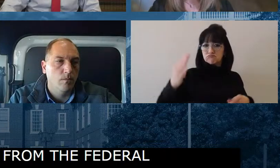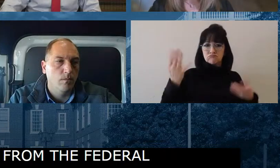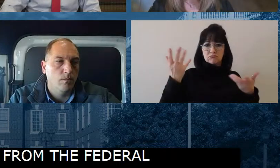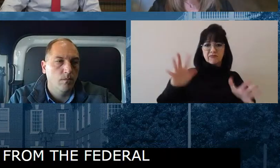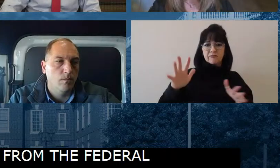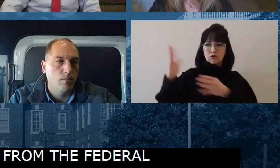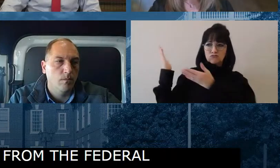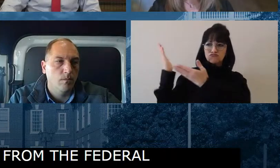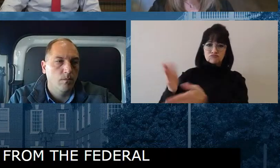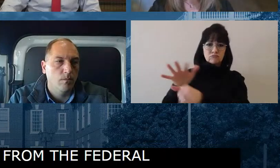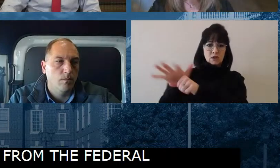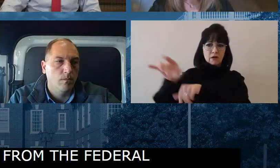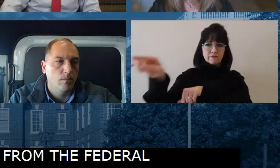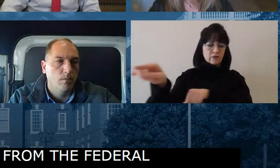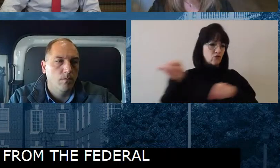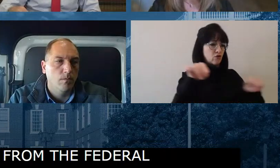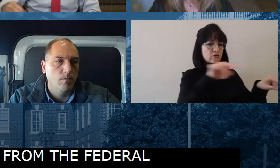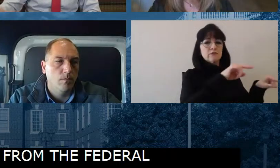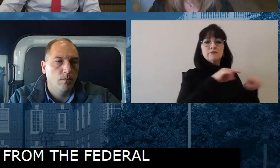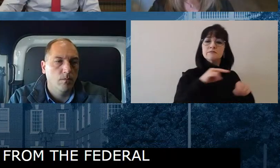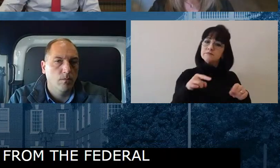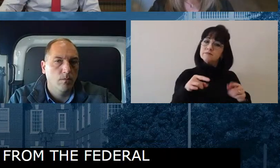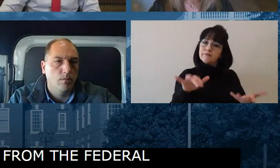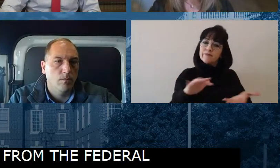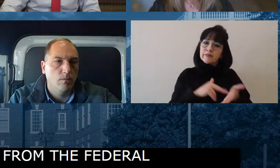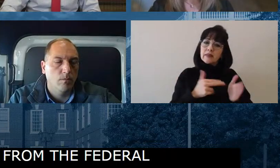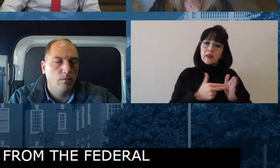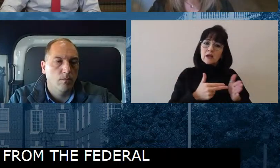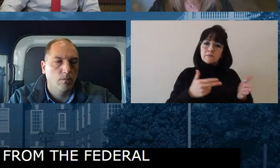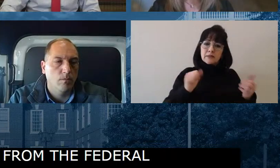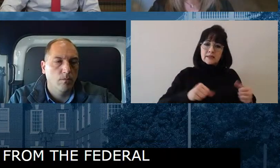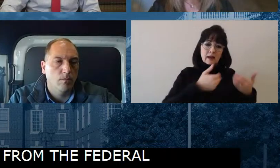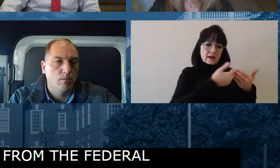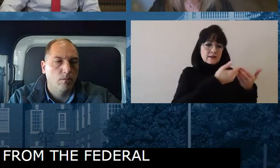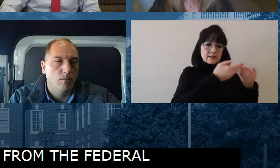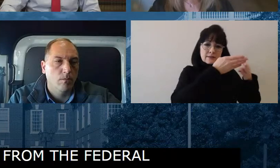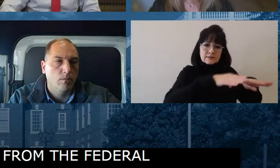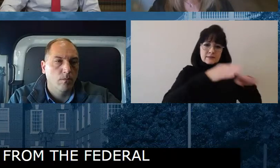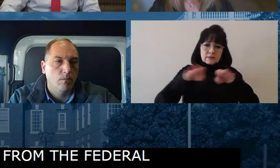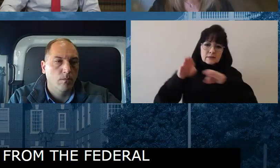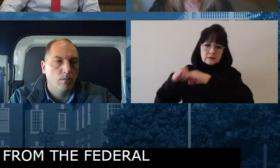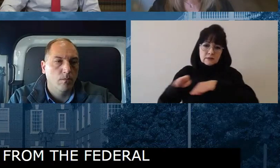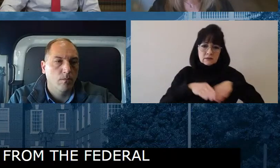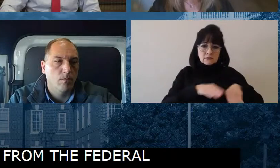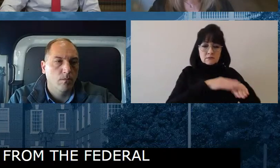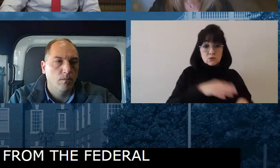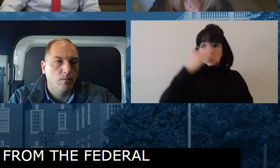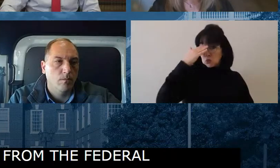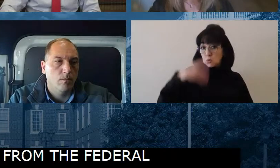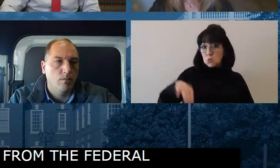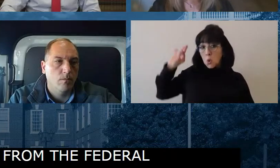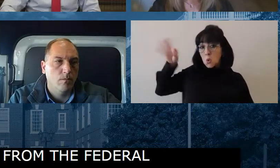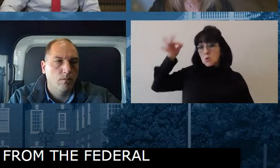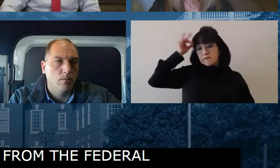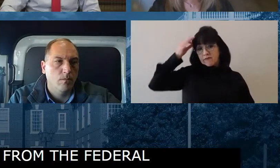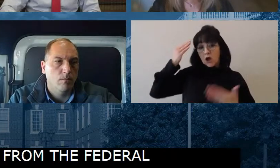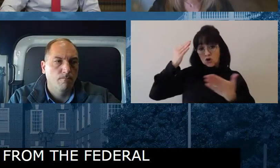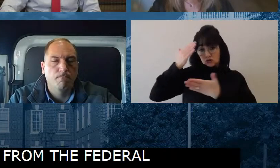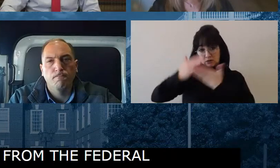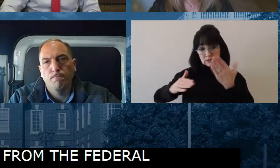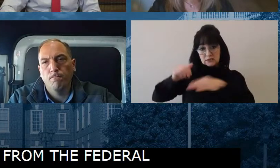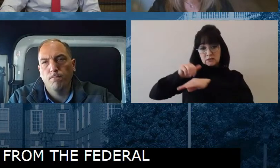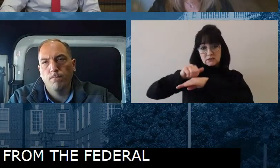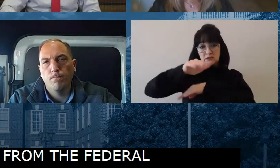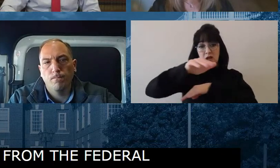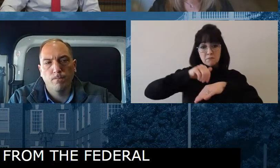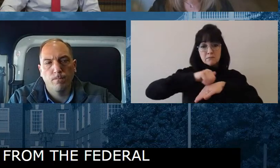our state. And they're also giving additional allocation directly to some of the pharmacies in these communities.